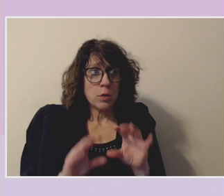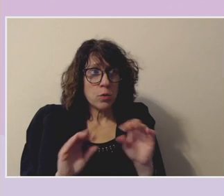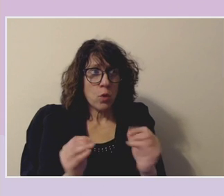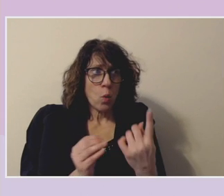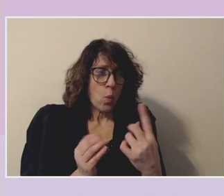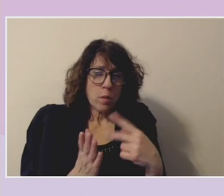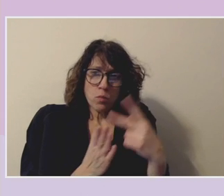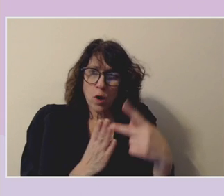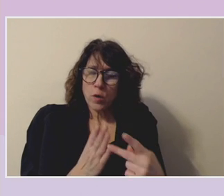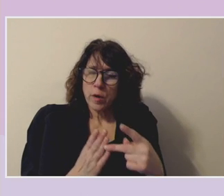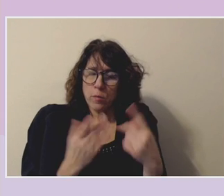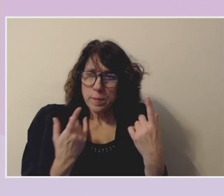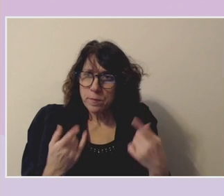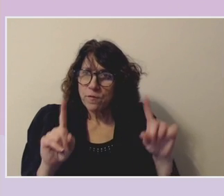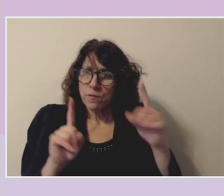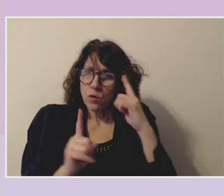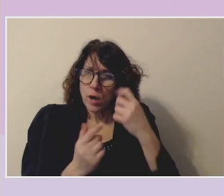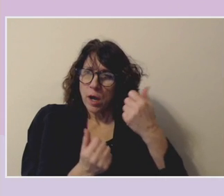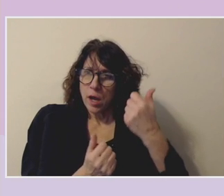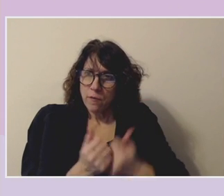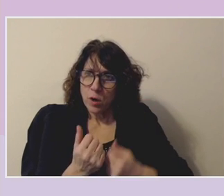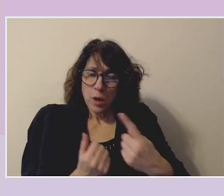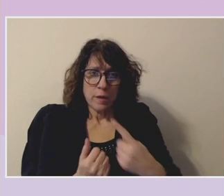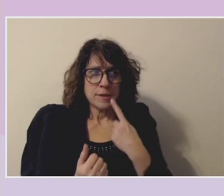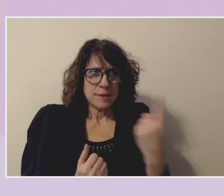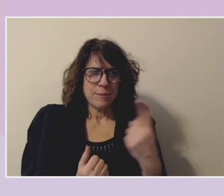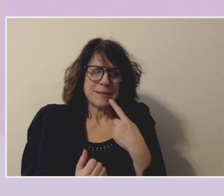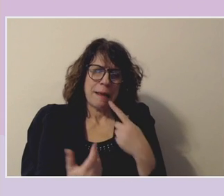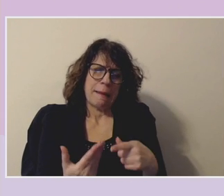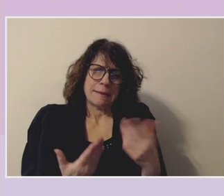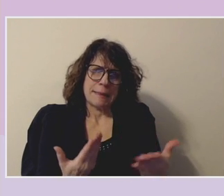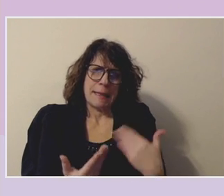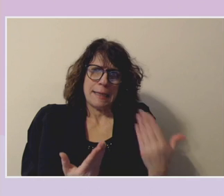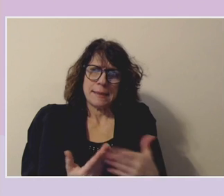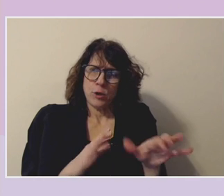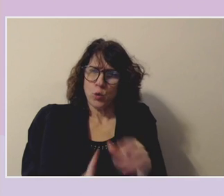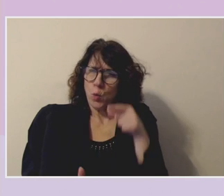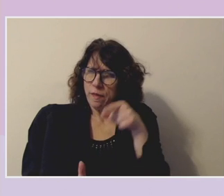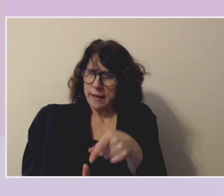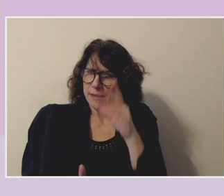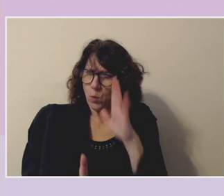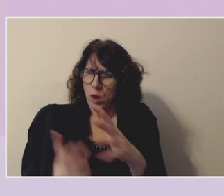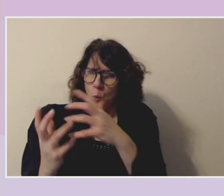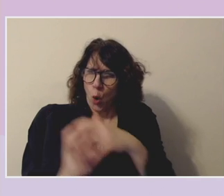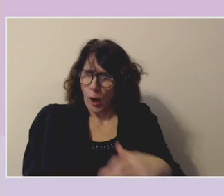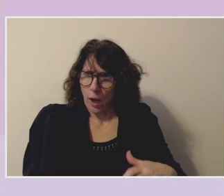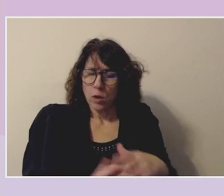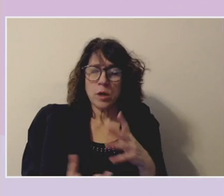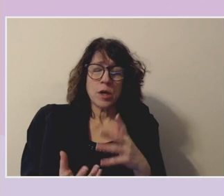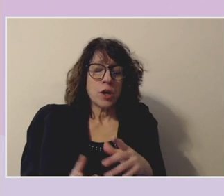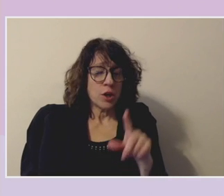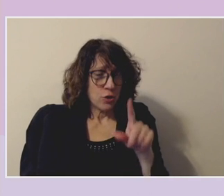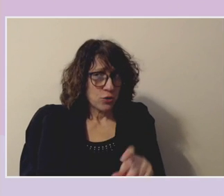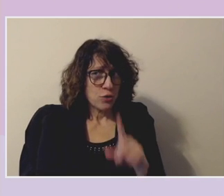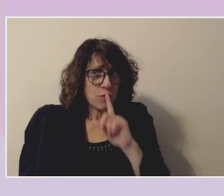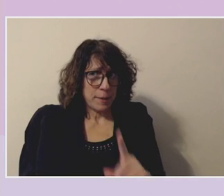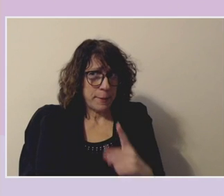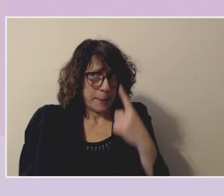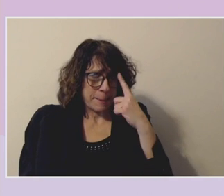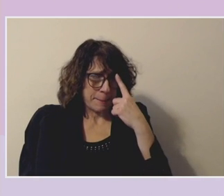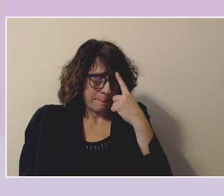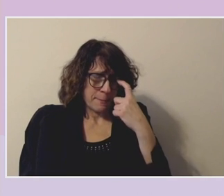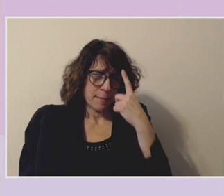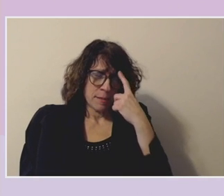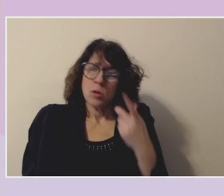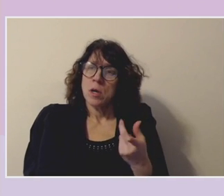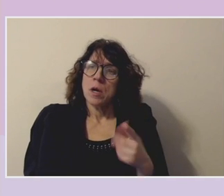for everyone. If anyone comes to you and say, oh, this is easy. If you just do X, it's all going to work out. You should be very suspect. But what you can do is start